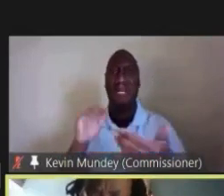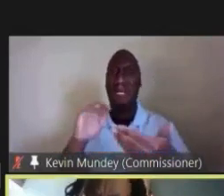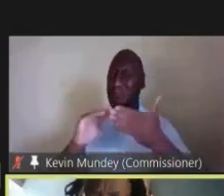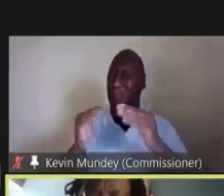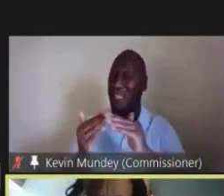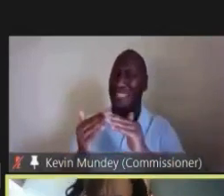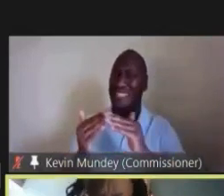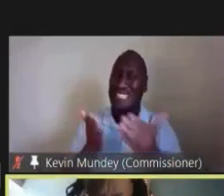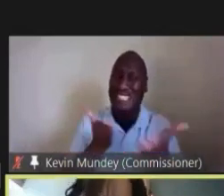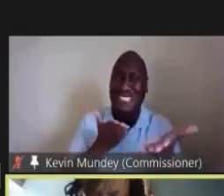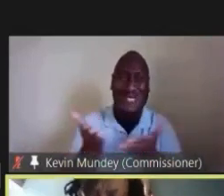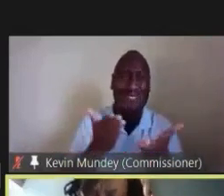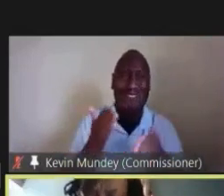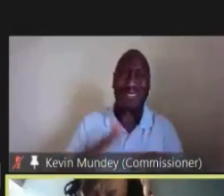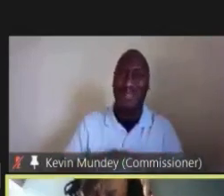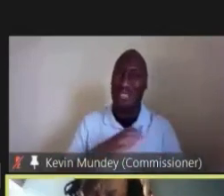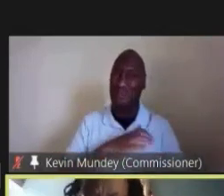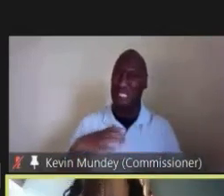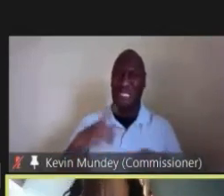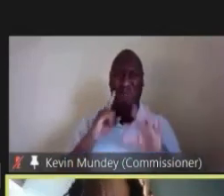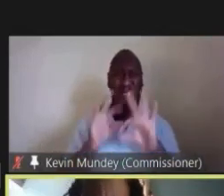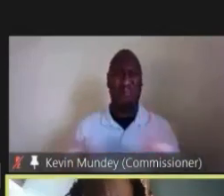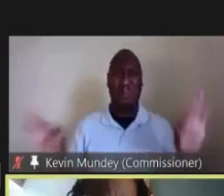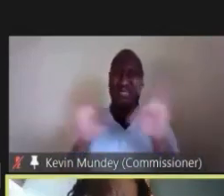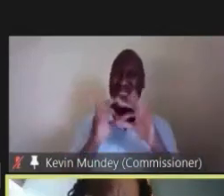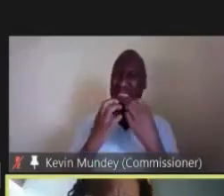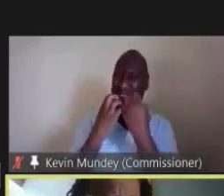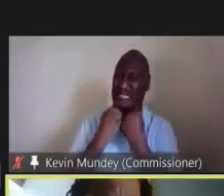advocate to the Black deaf community.